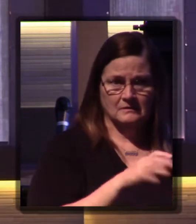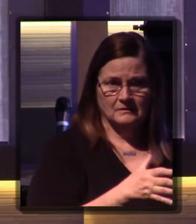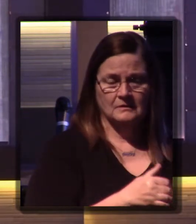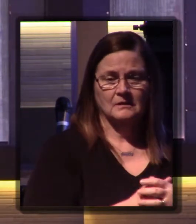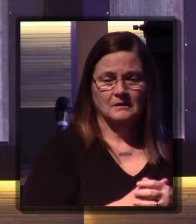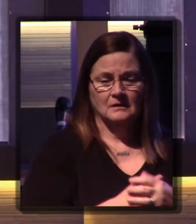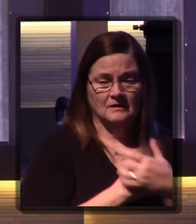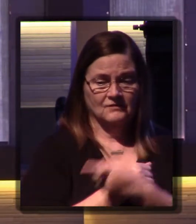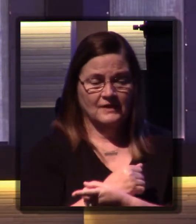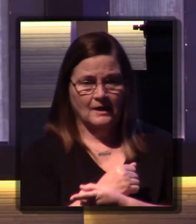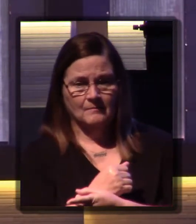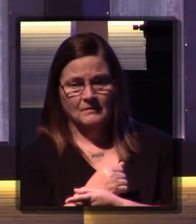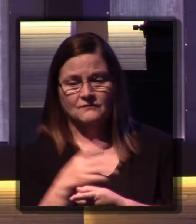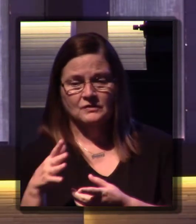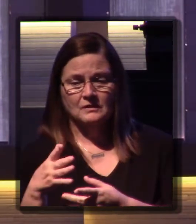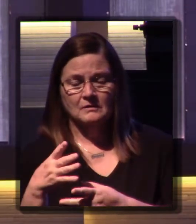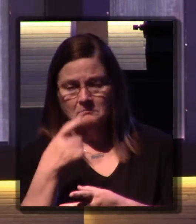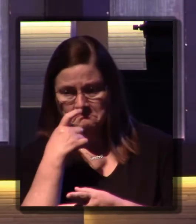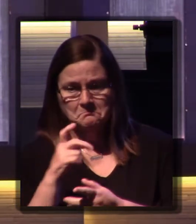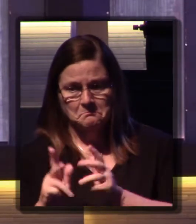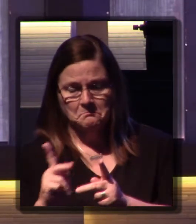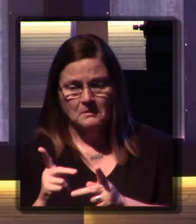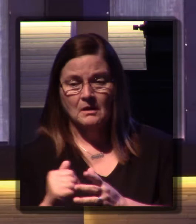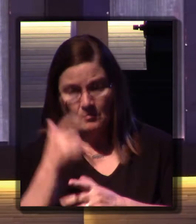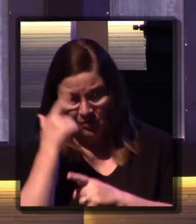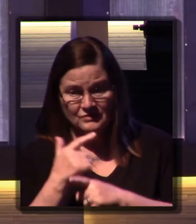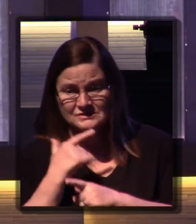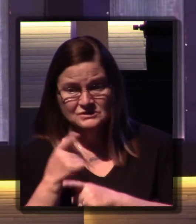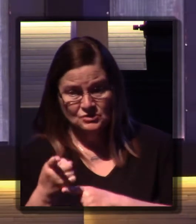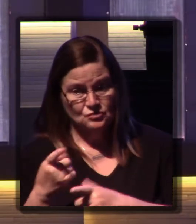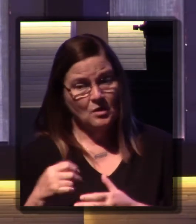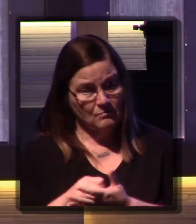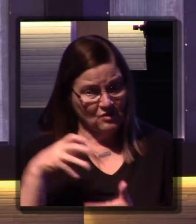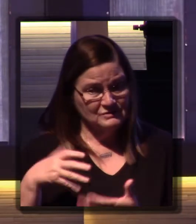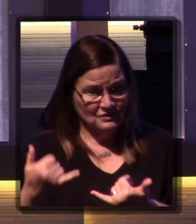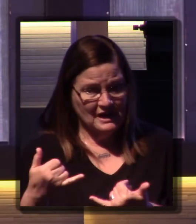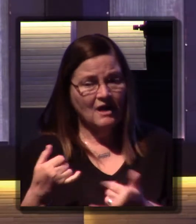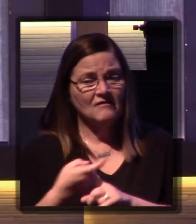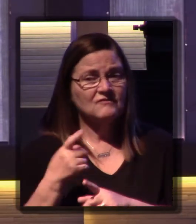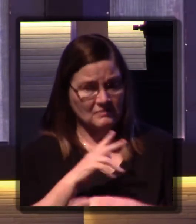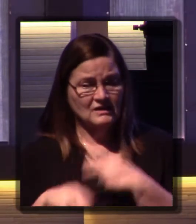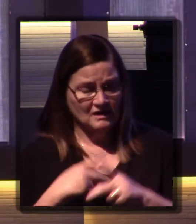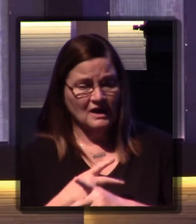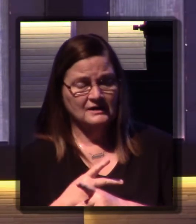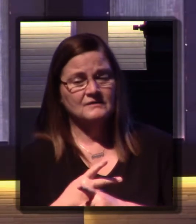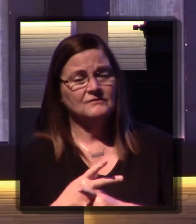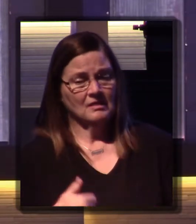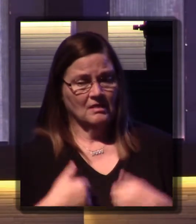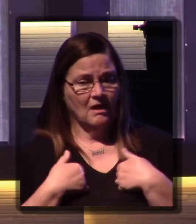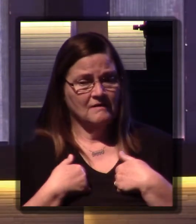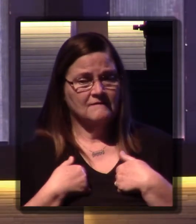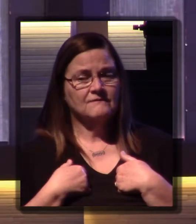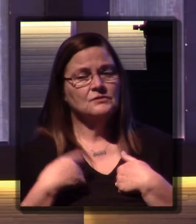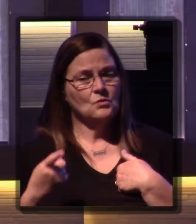victims. The message to the perpetrators is, hey, brother, sister, you are prospering now through the kind of life you are chosen